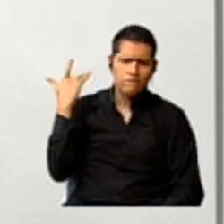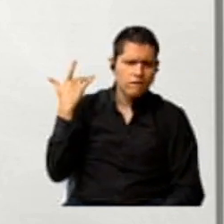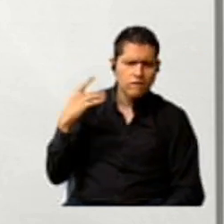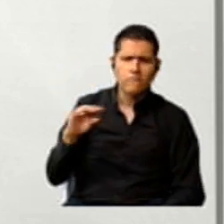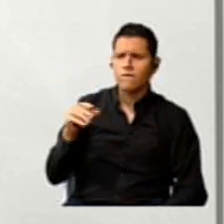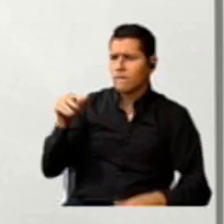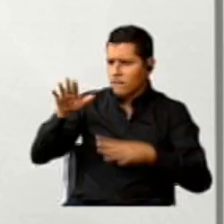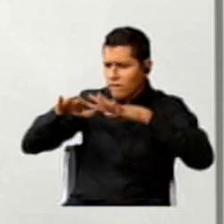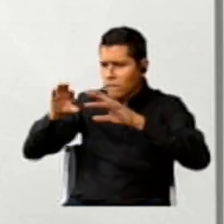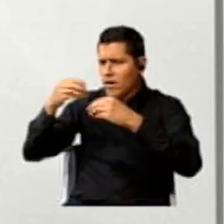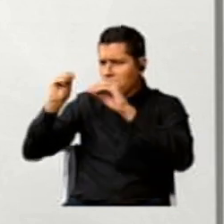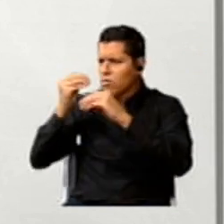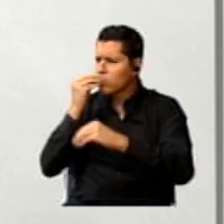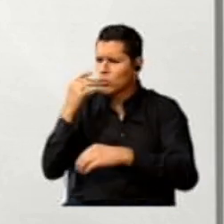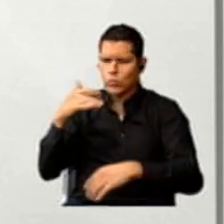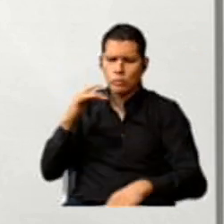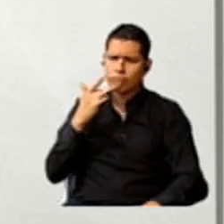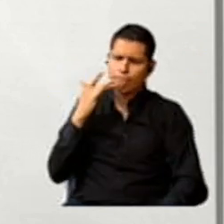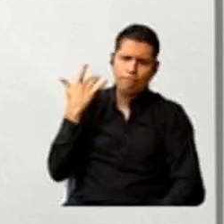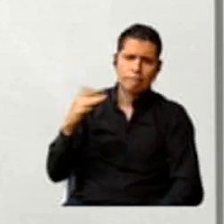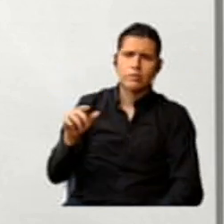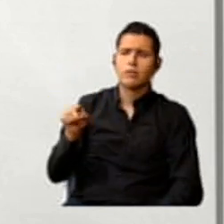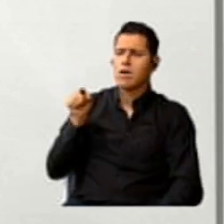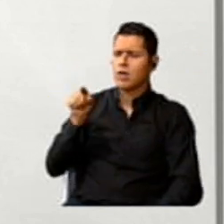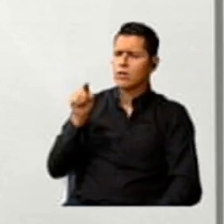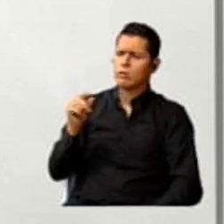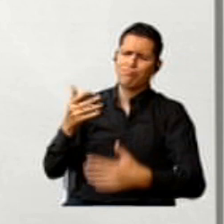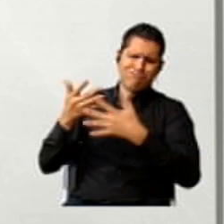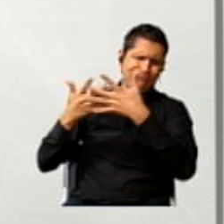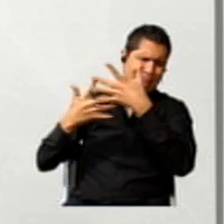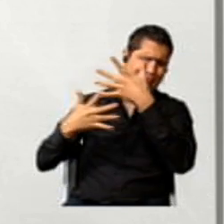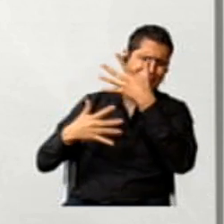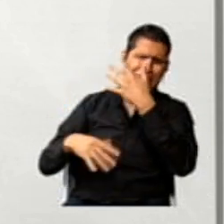yummy. We can buy many, many